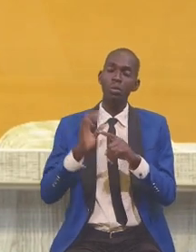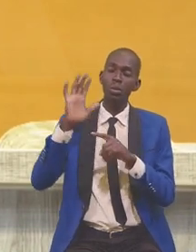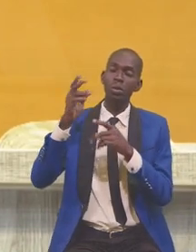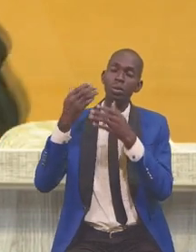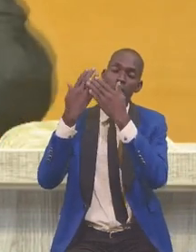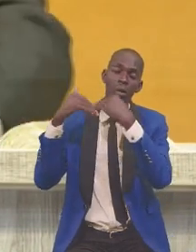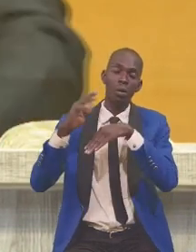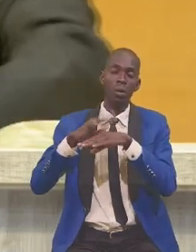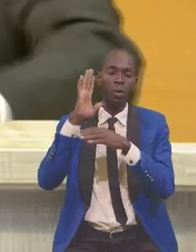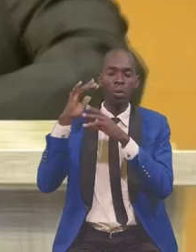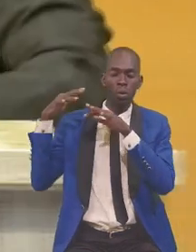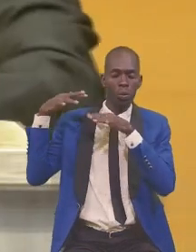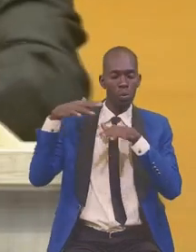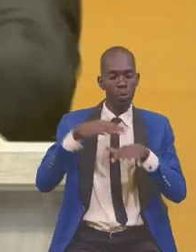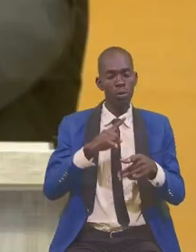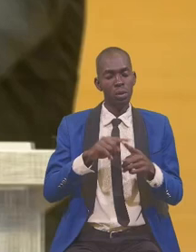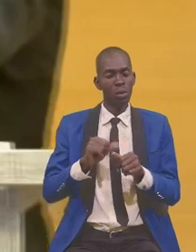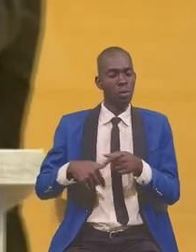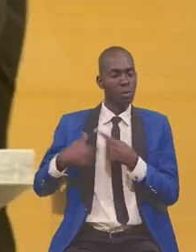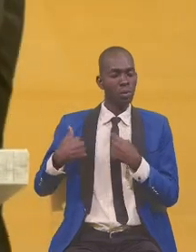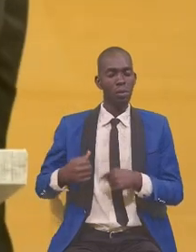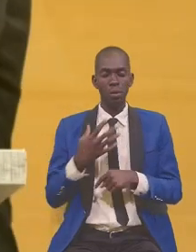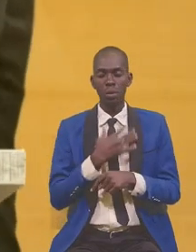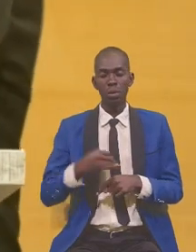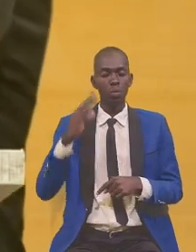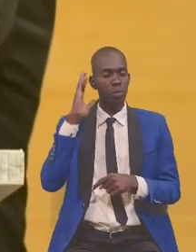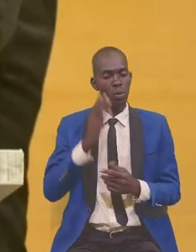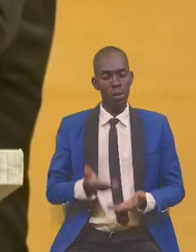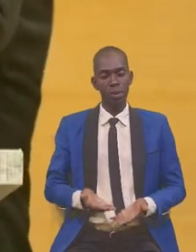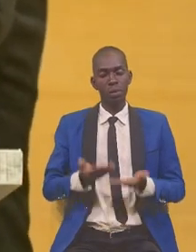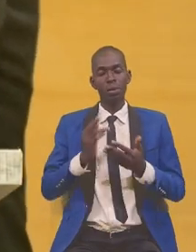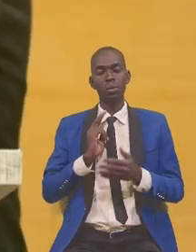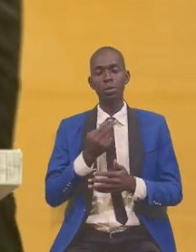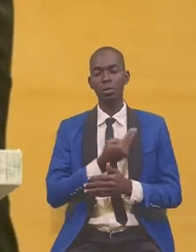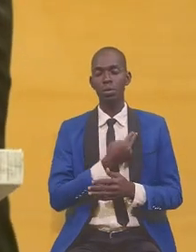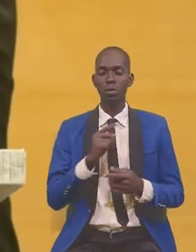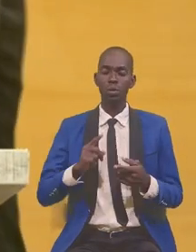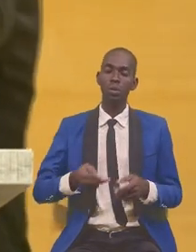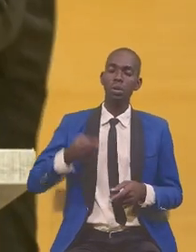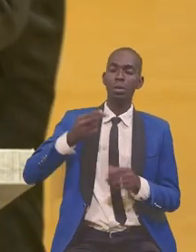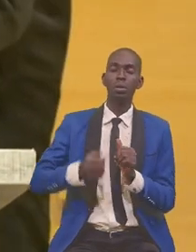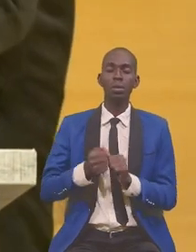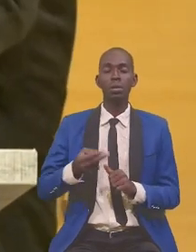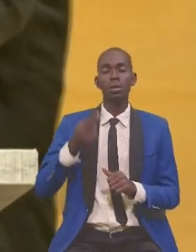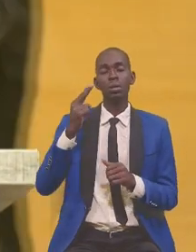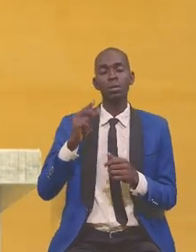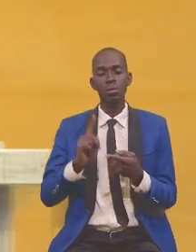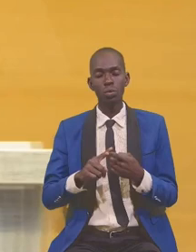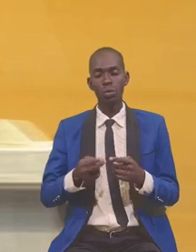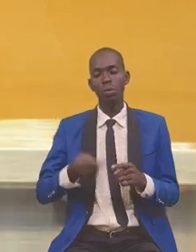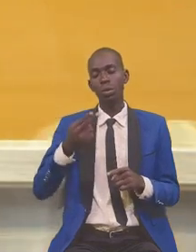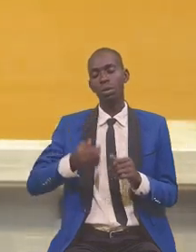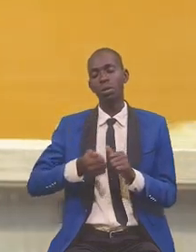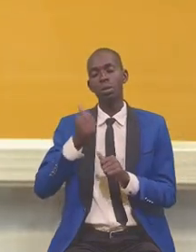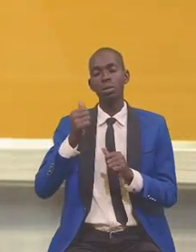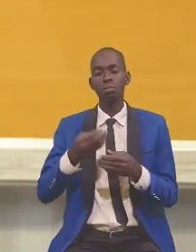every heart, and you lift us higher to higher grounds in Jesus' name. Amen.